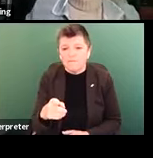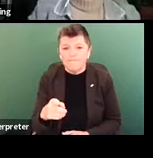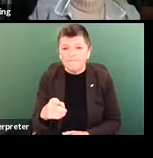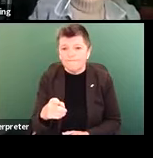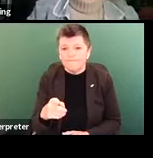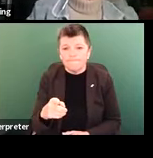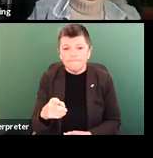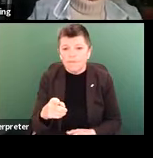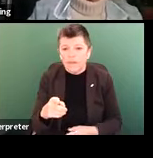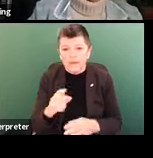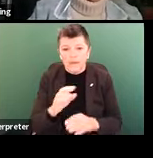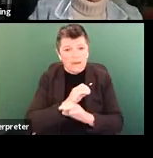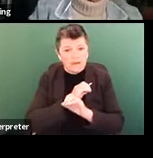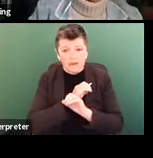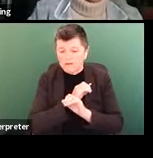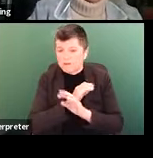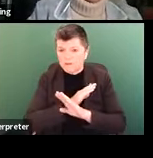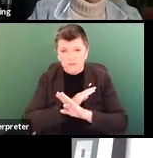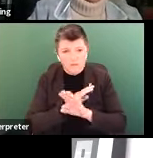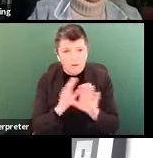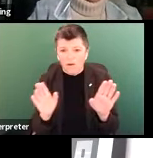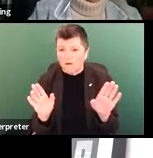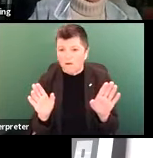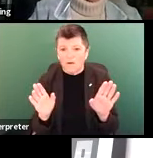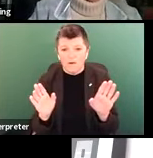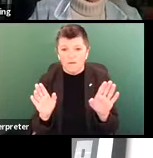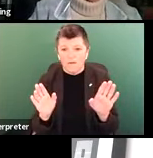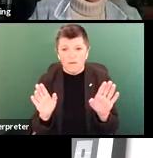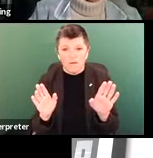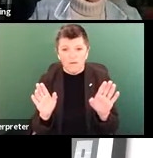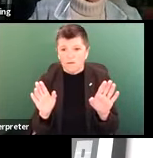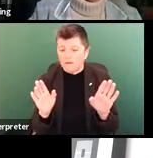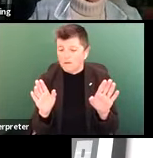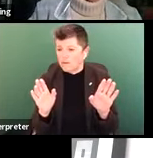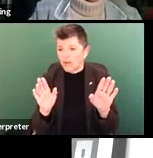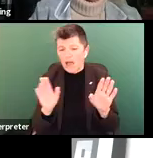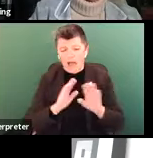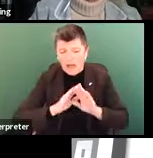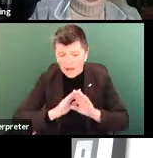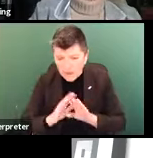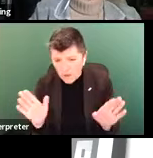it's not moving toward more transparency at all, and